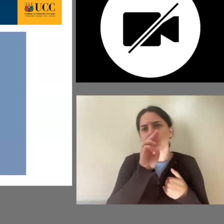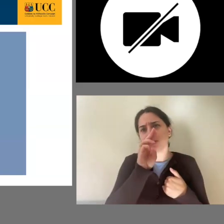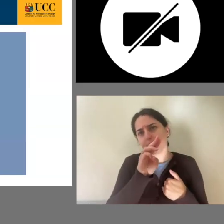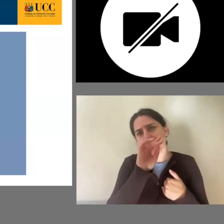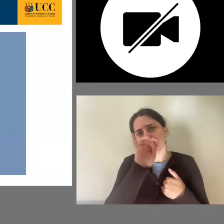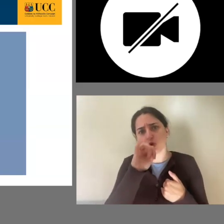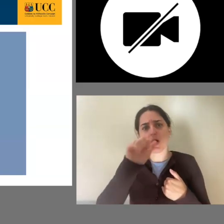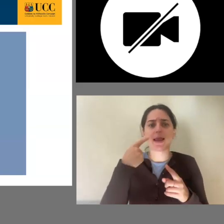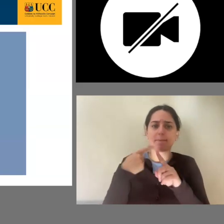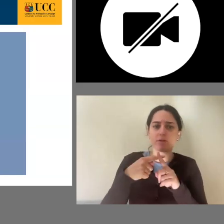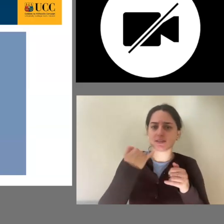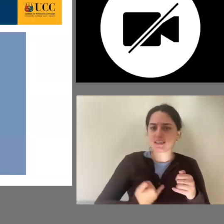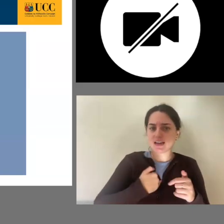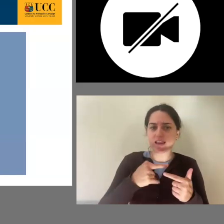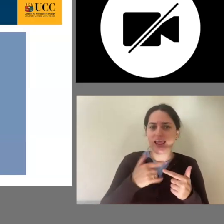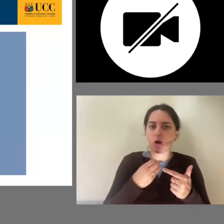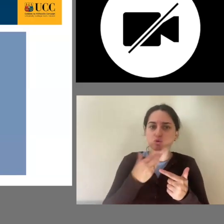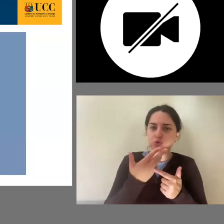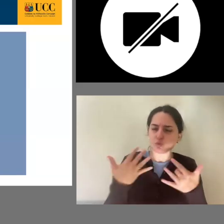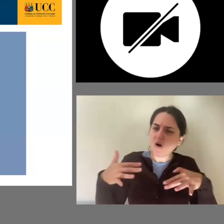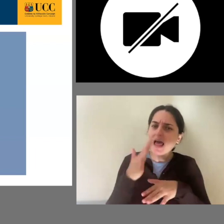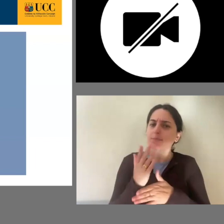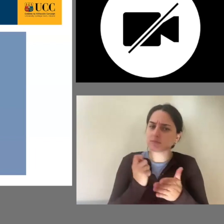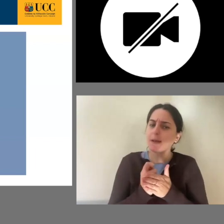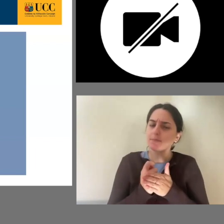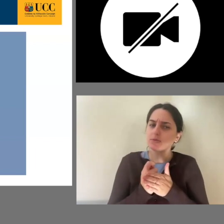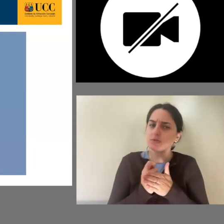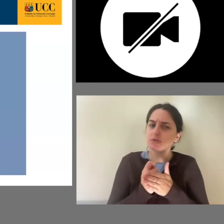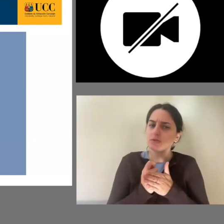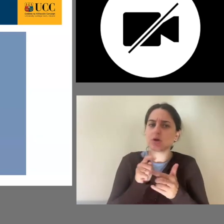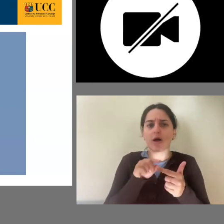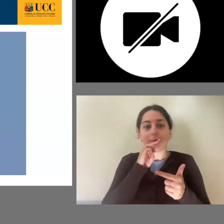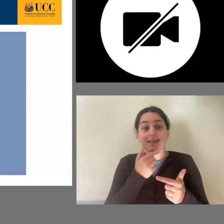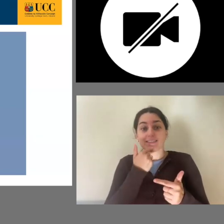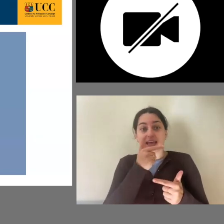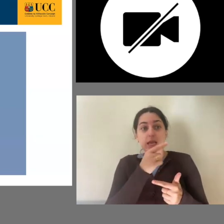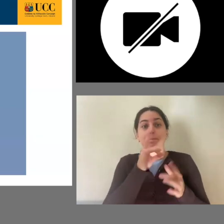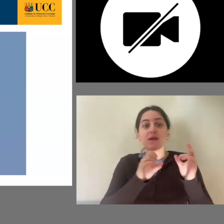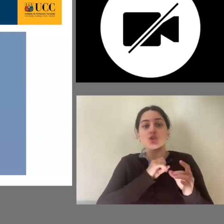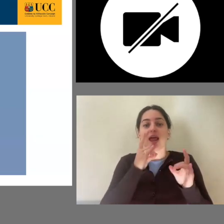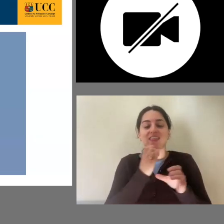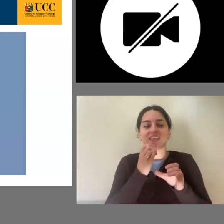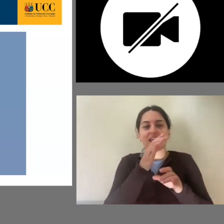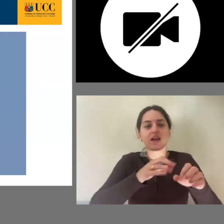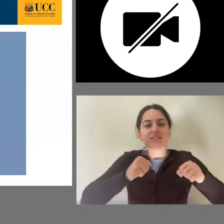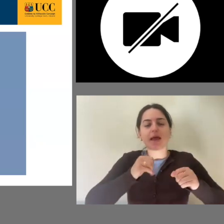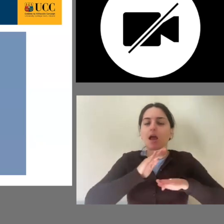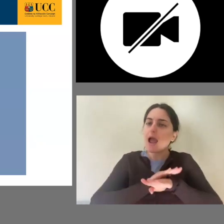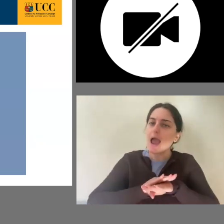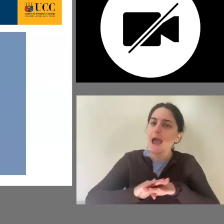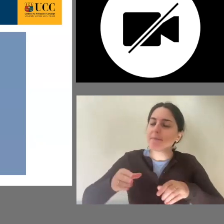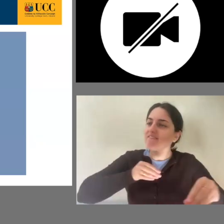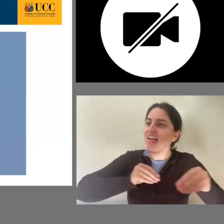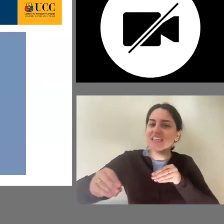LGBTQIA+ identities and how they can overlap, making healthcare spaces calmer, more flexible and